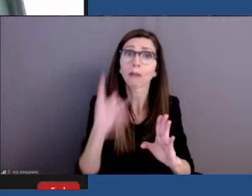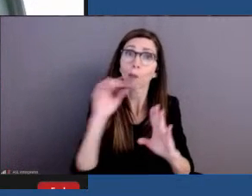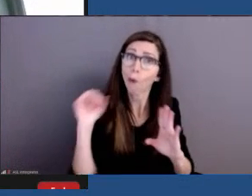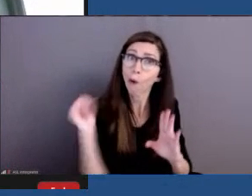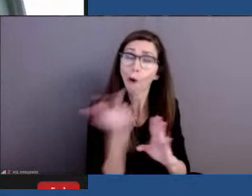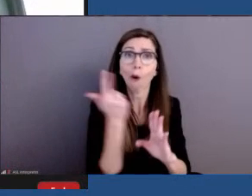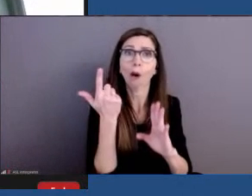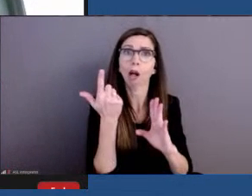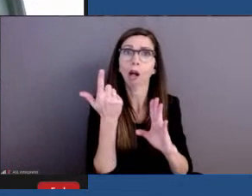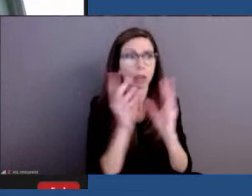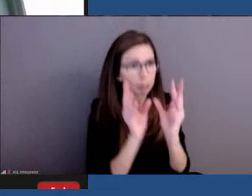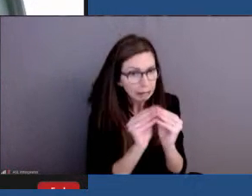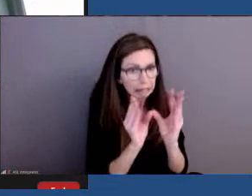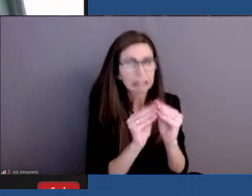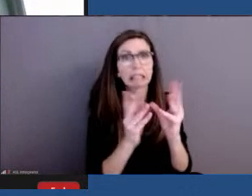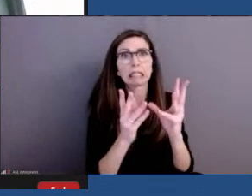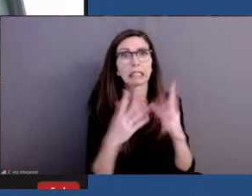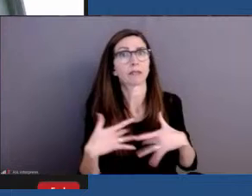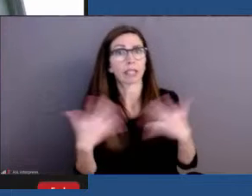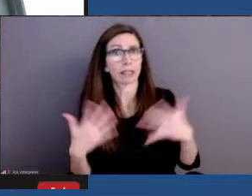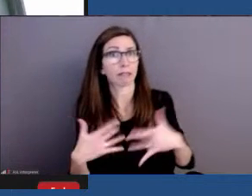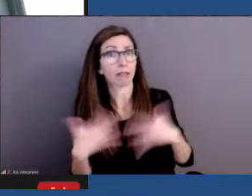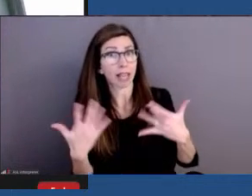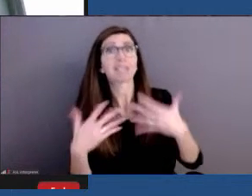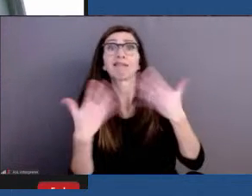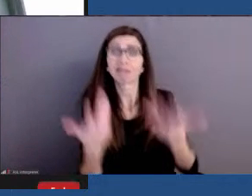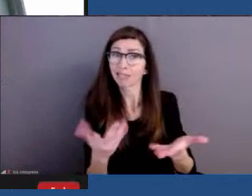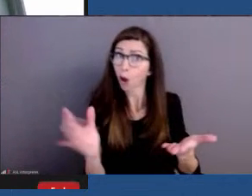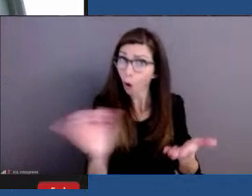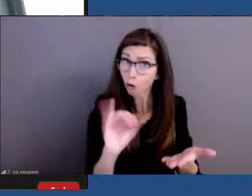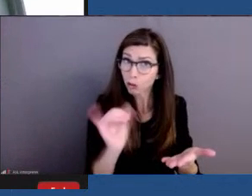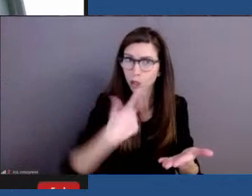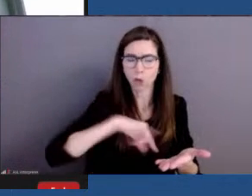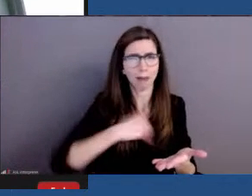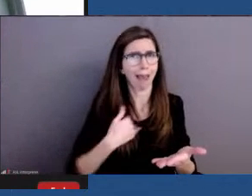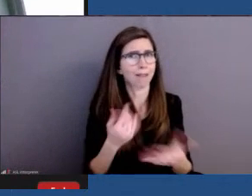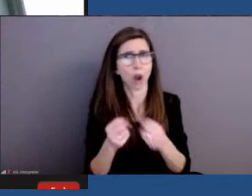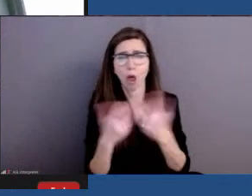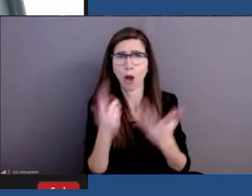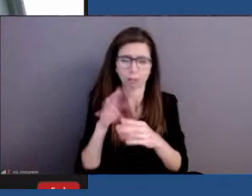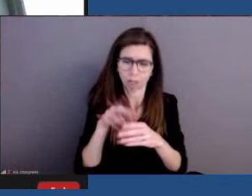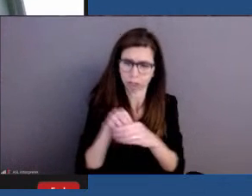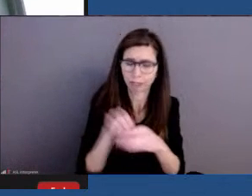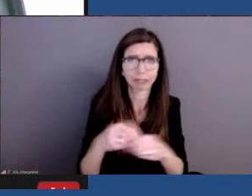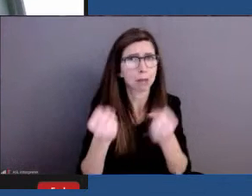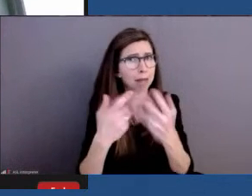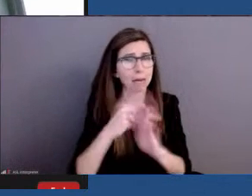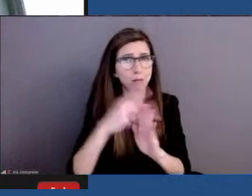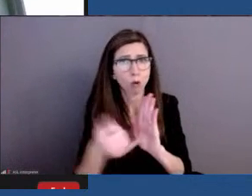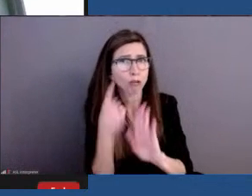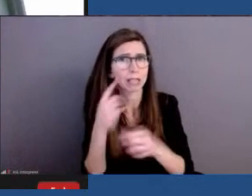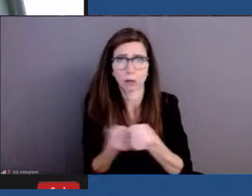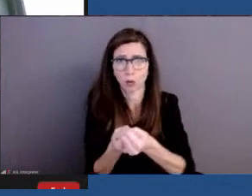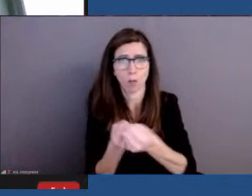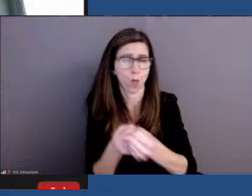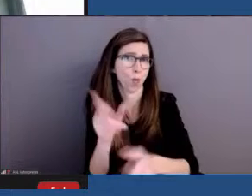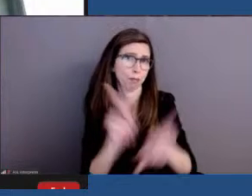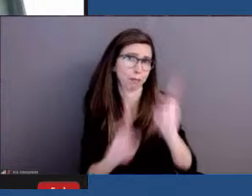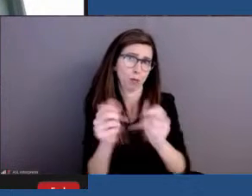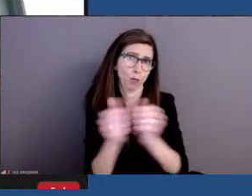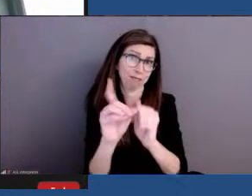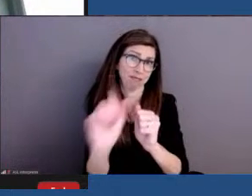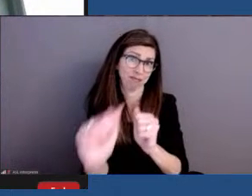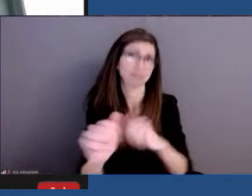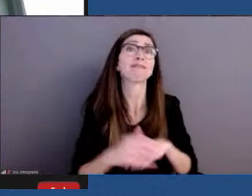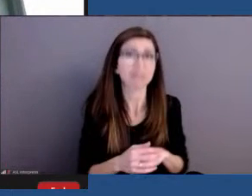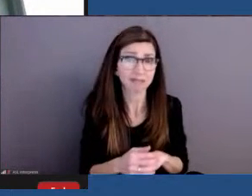website. In addition, our Human Needs Task Force is involved in many projects that support persons with disabilities. As the COVID-19